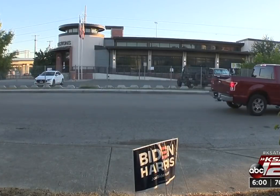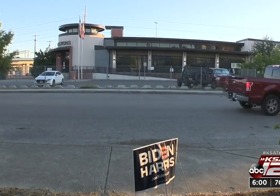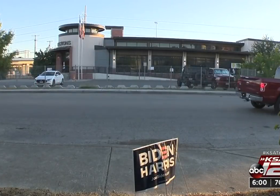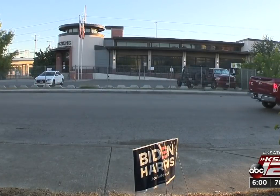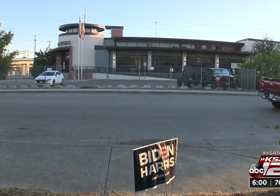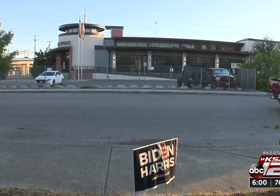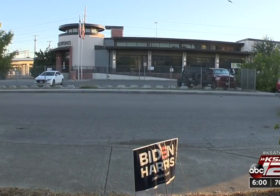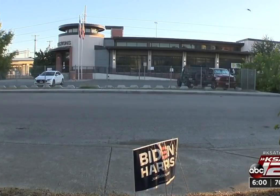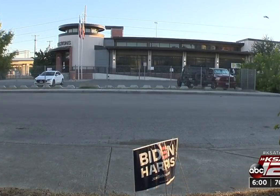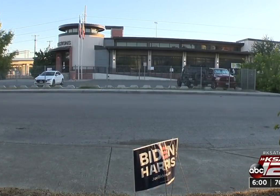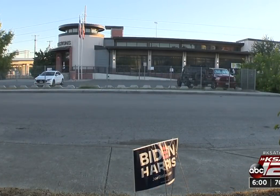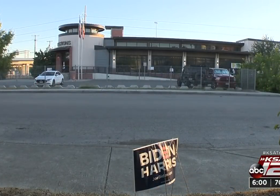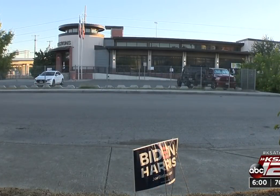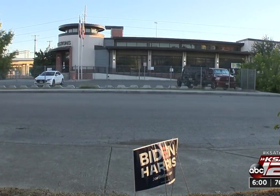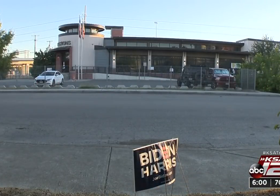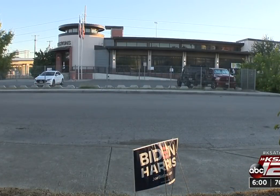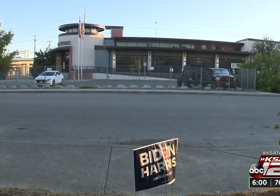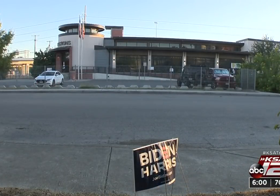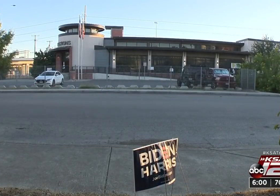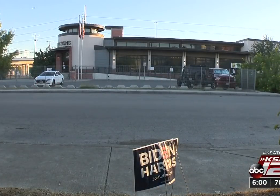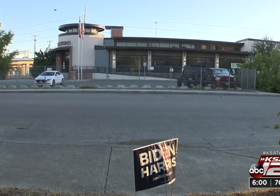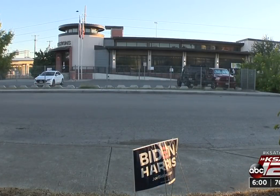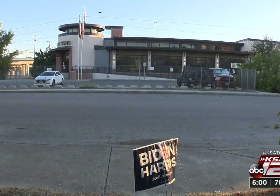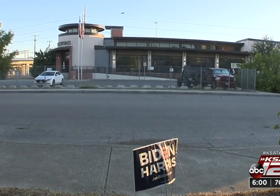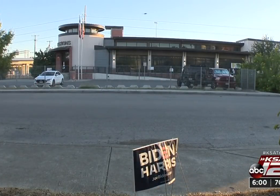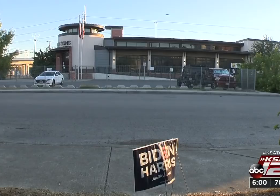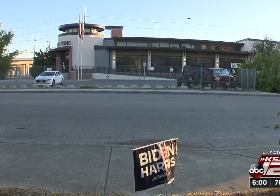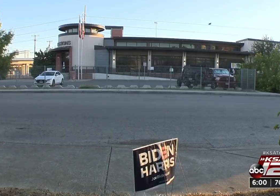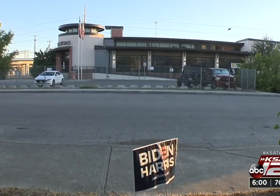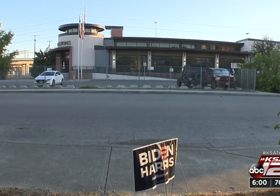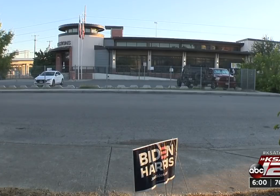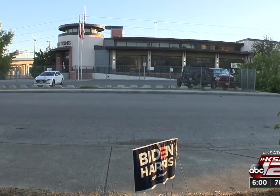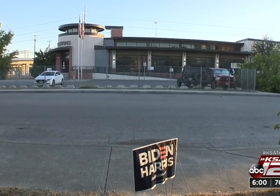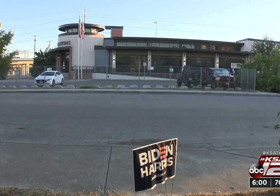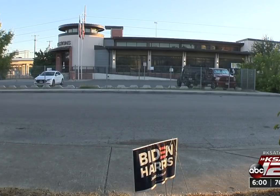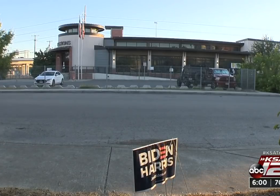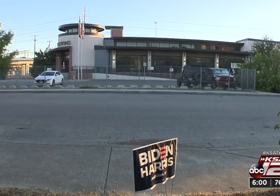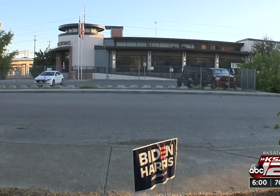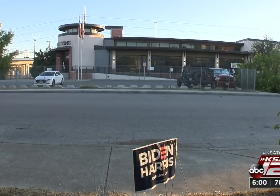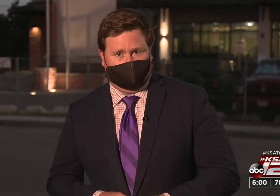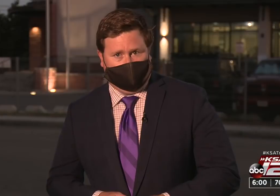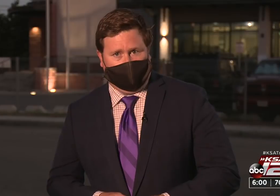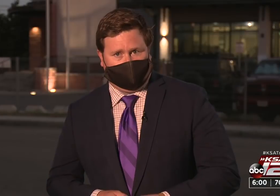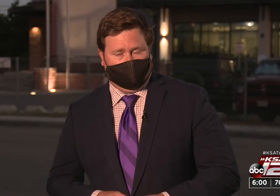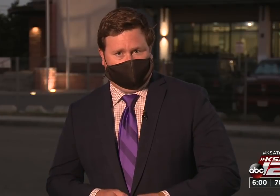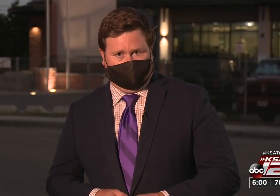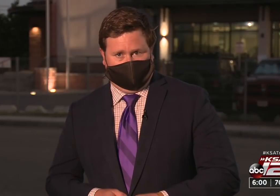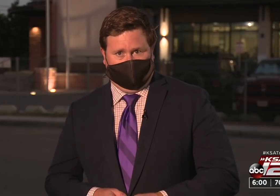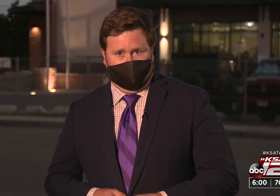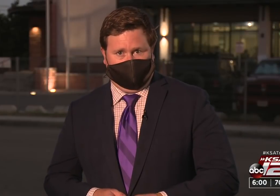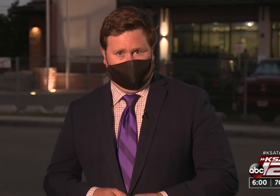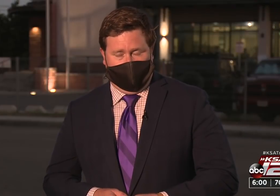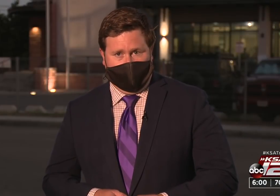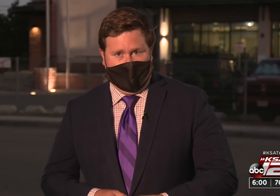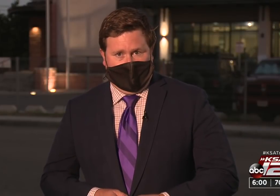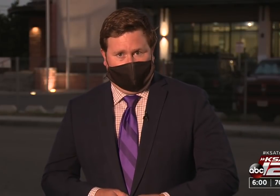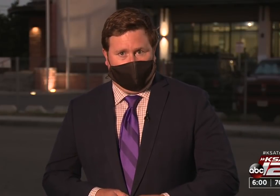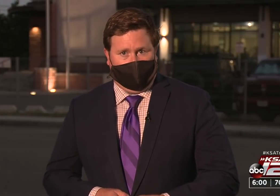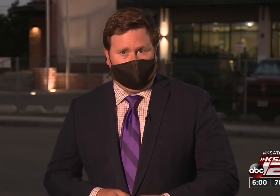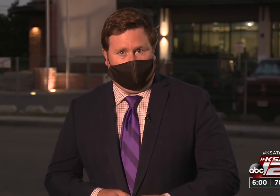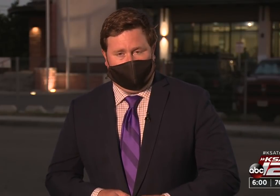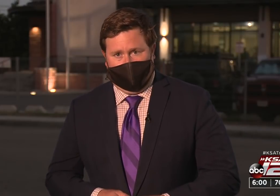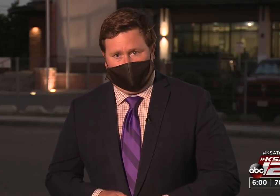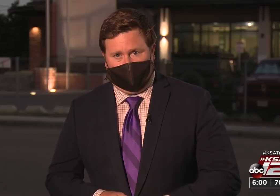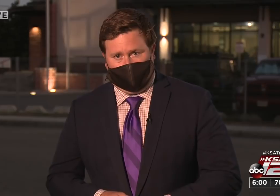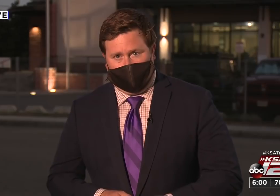of the races here in Bexar County are going to shake out. Now, one of the most contentious battles is for Texas Congressional District 23. Our